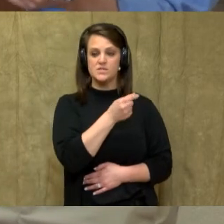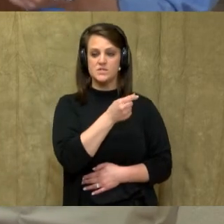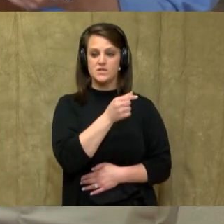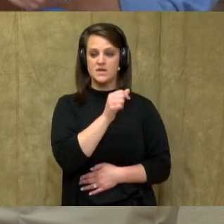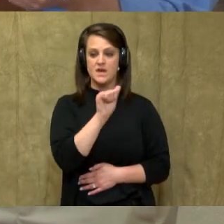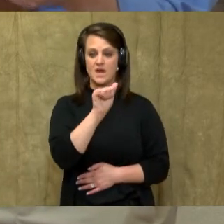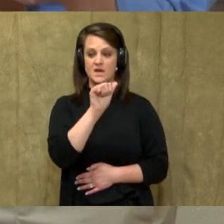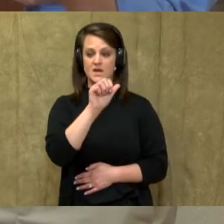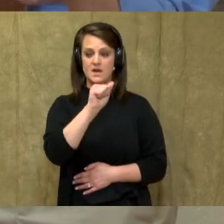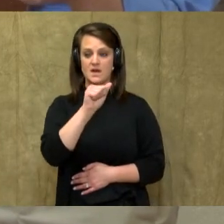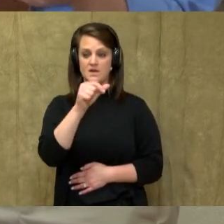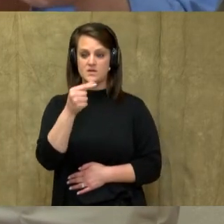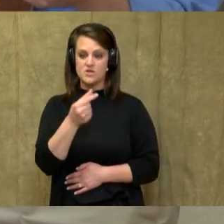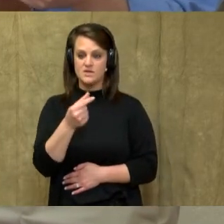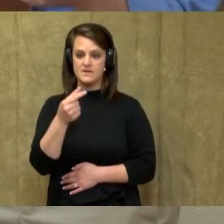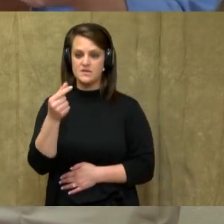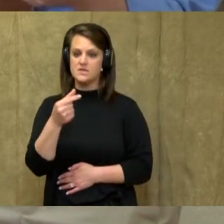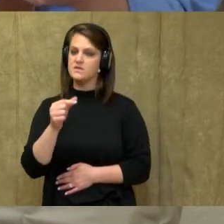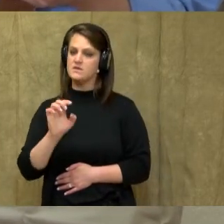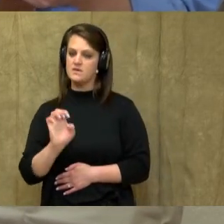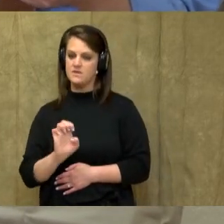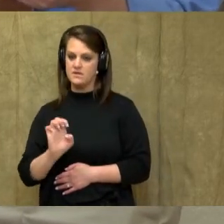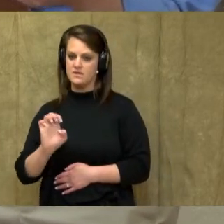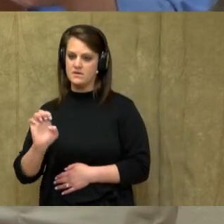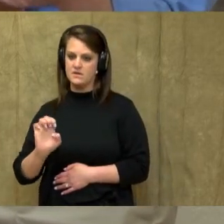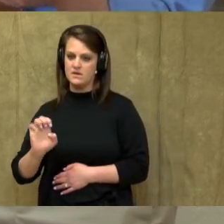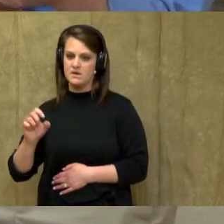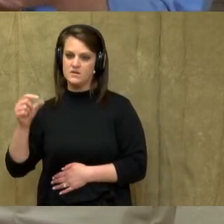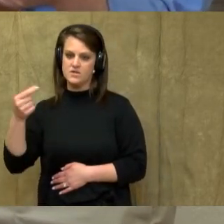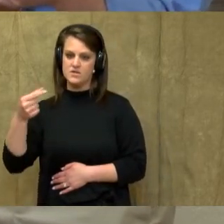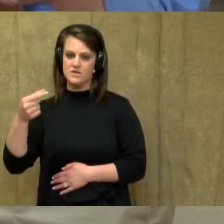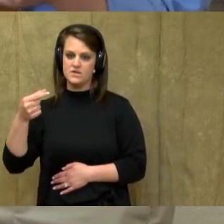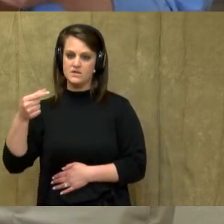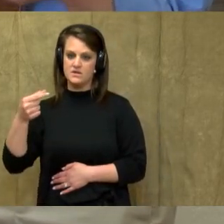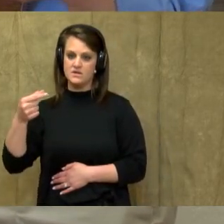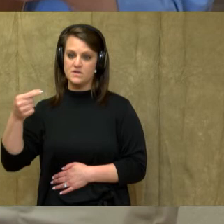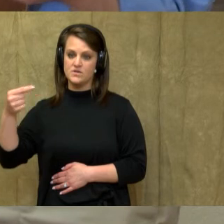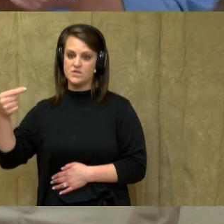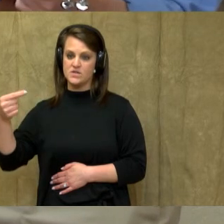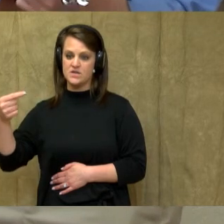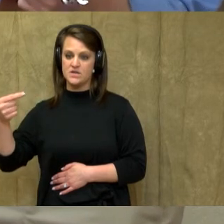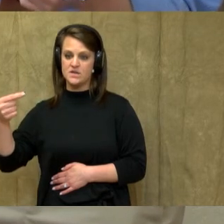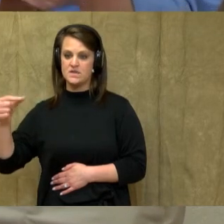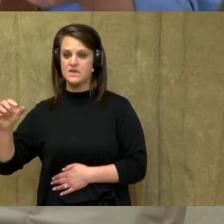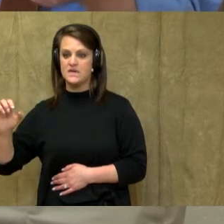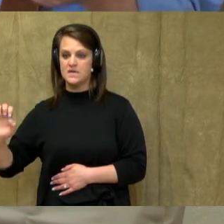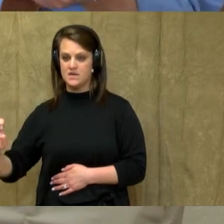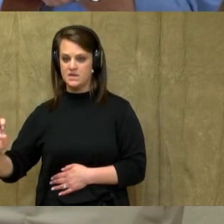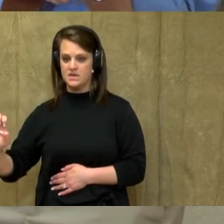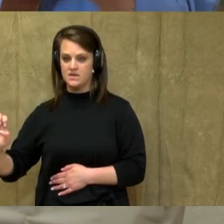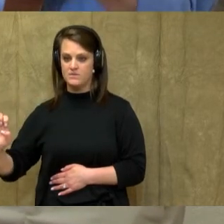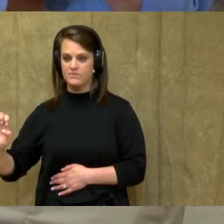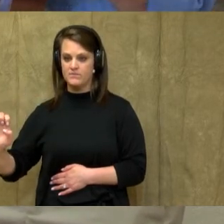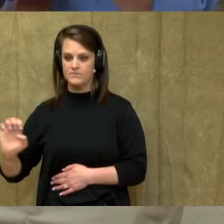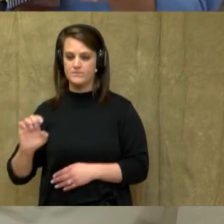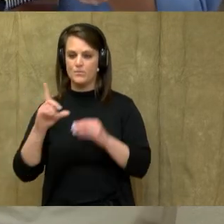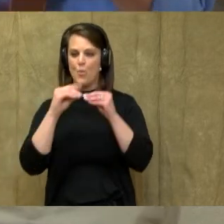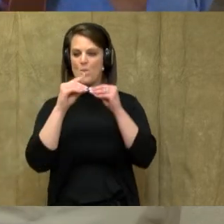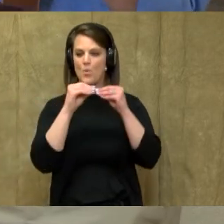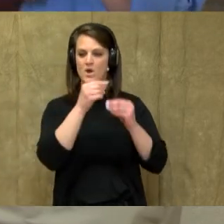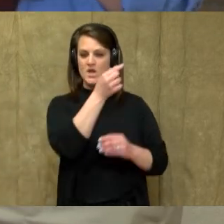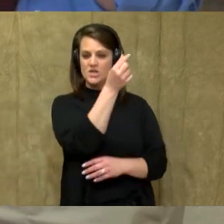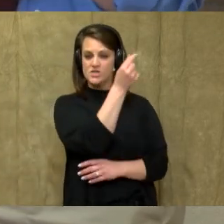G, G, A, G, G, E, E, G, G, E. One more